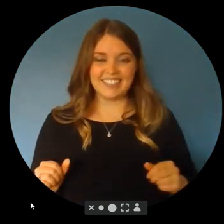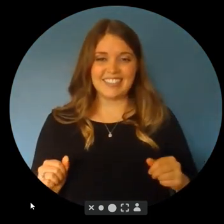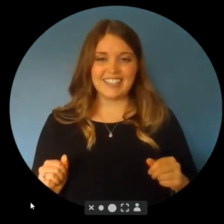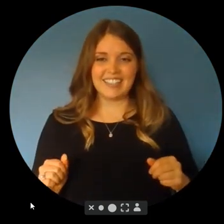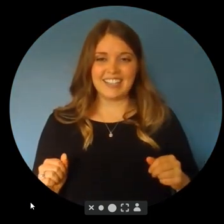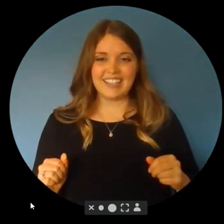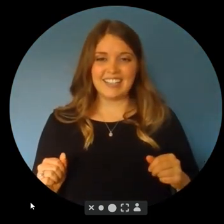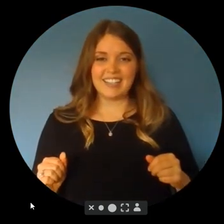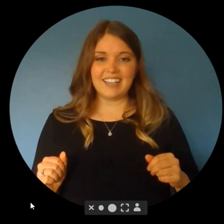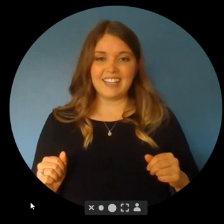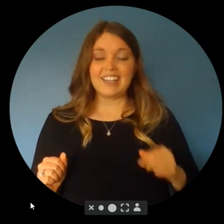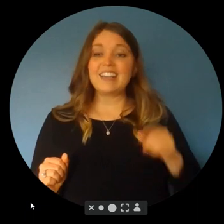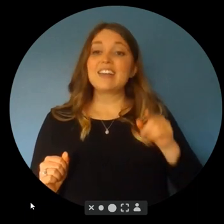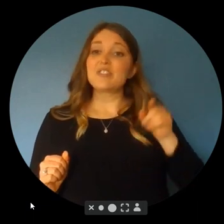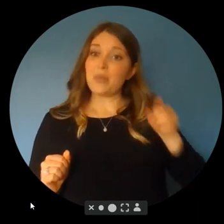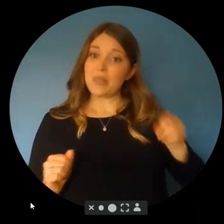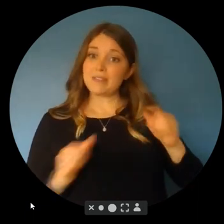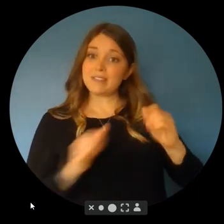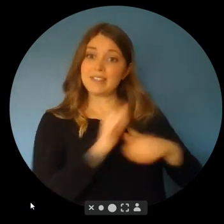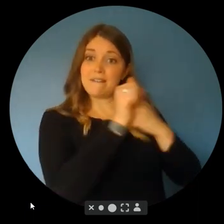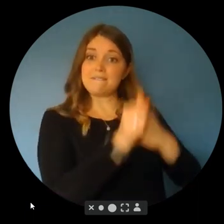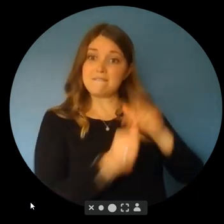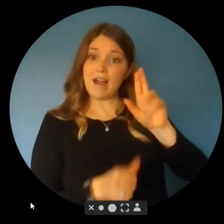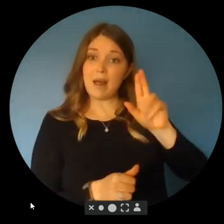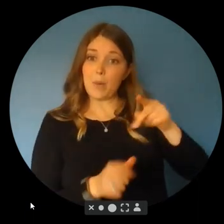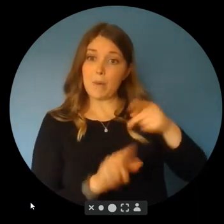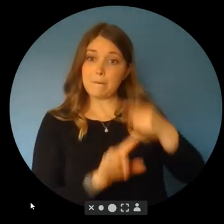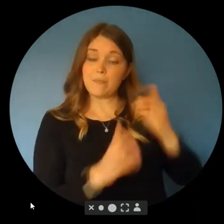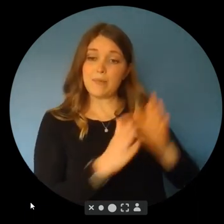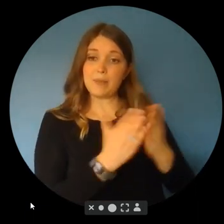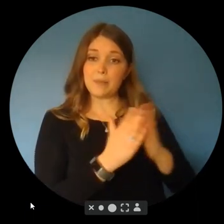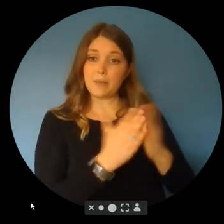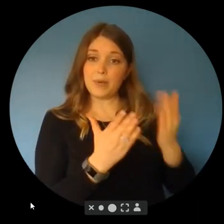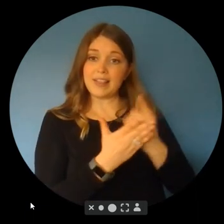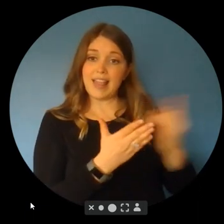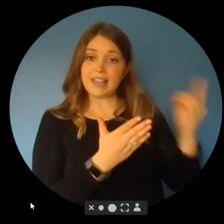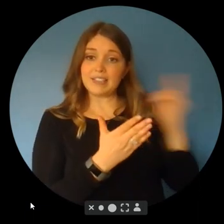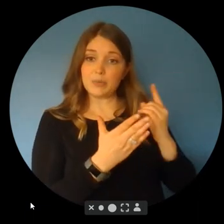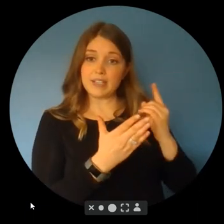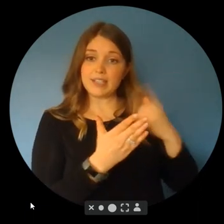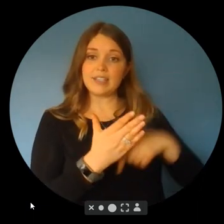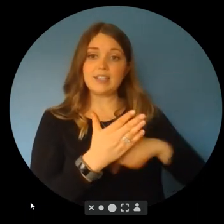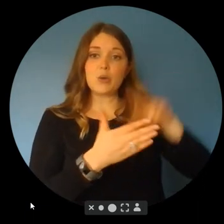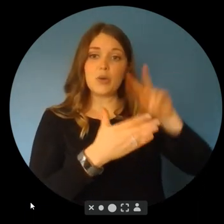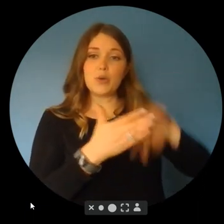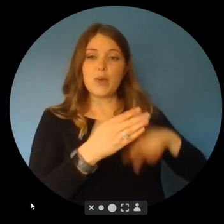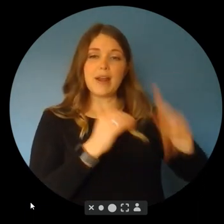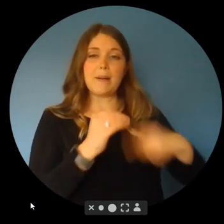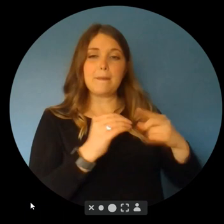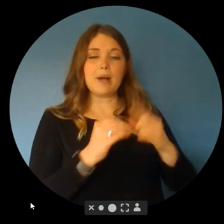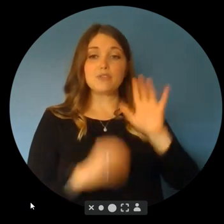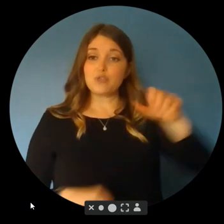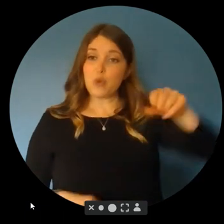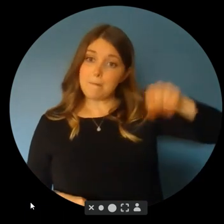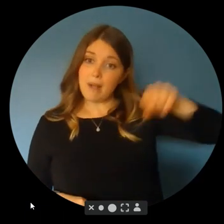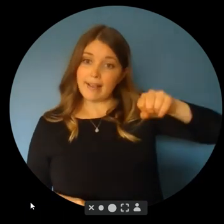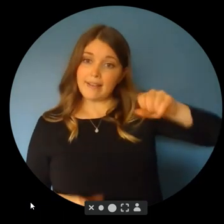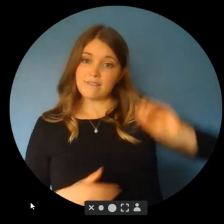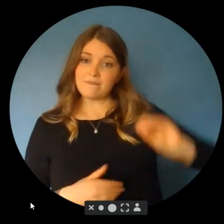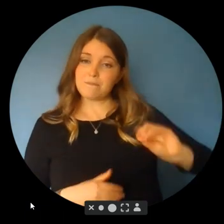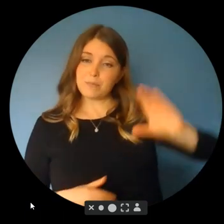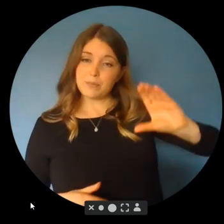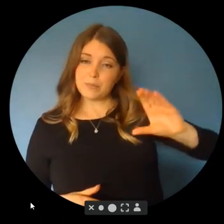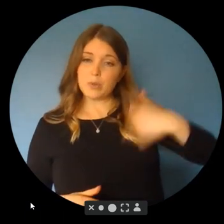one is a follow-up one from our book from last week. So last week we read a book about filling up your bucket. We talked about how we all